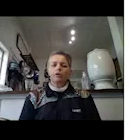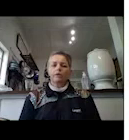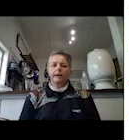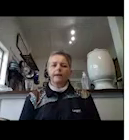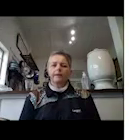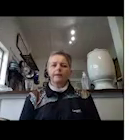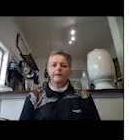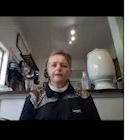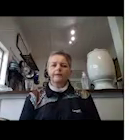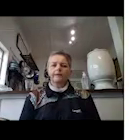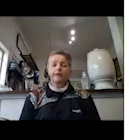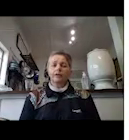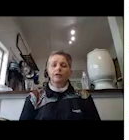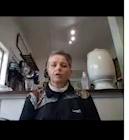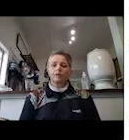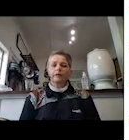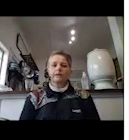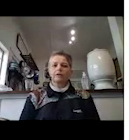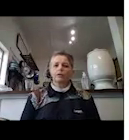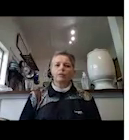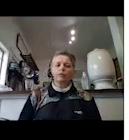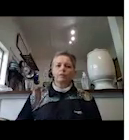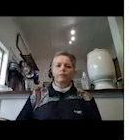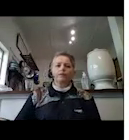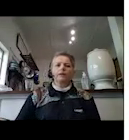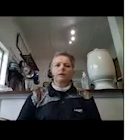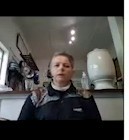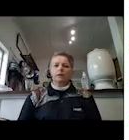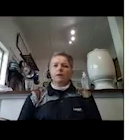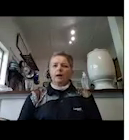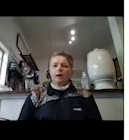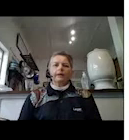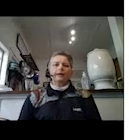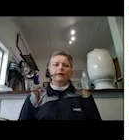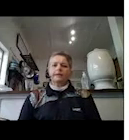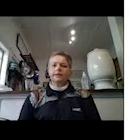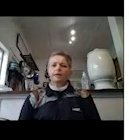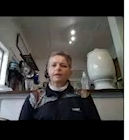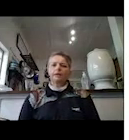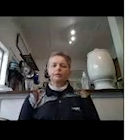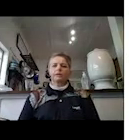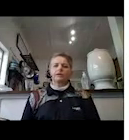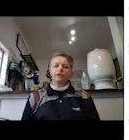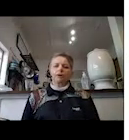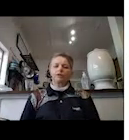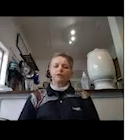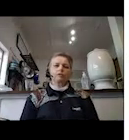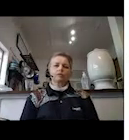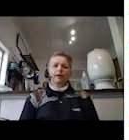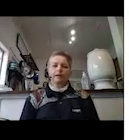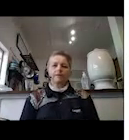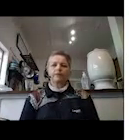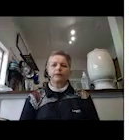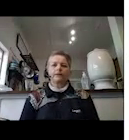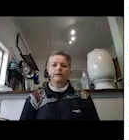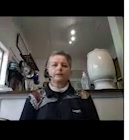that what you are saying is in that document is the truth. And then lastly, appeal, which is a term I've used